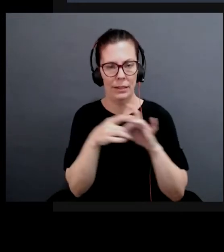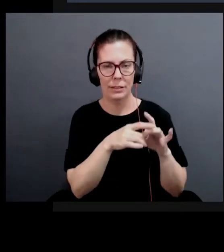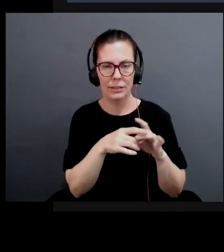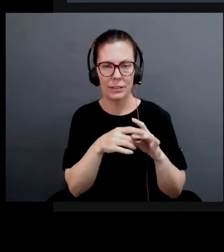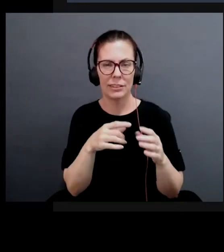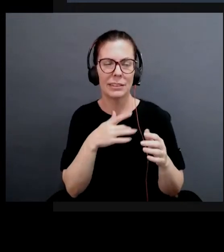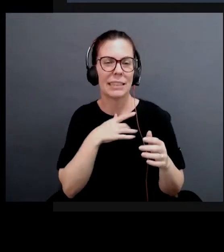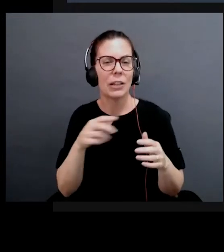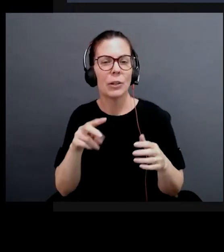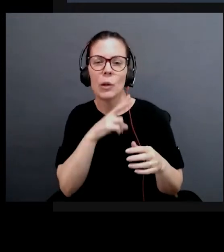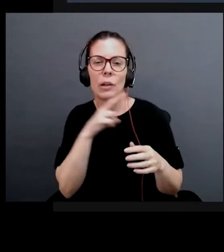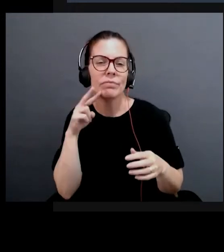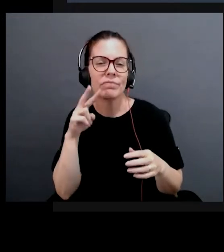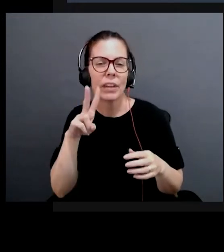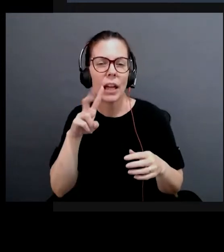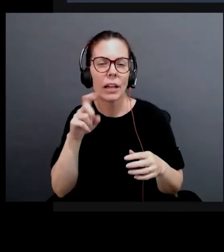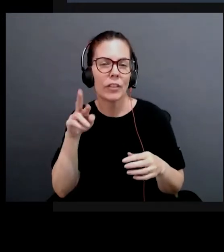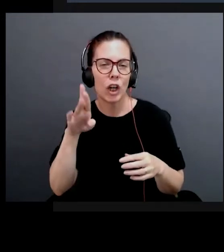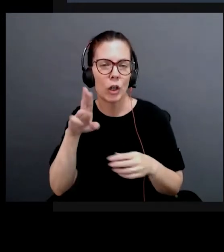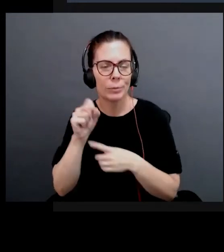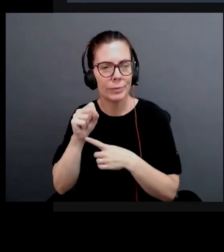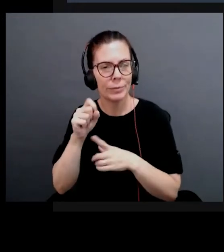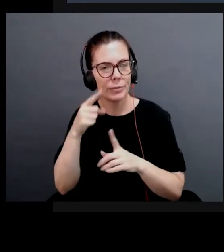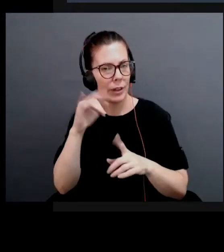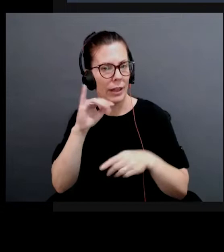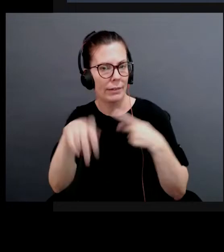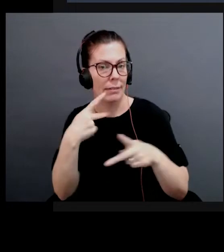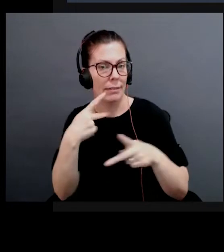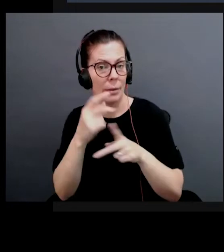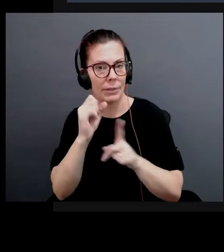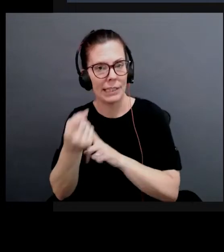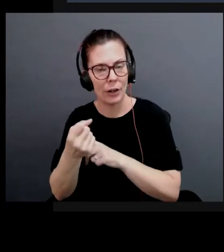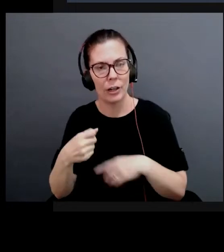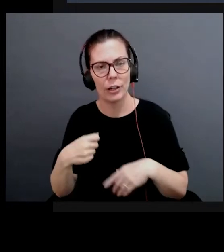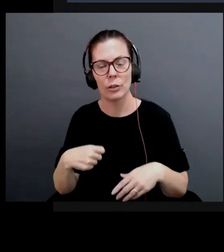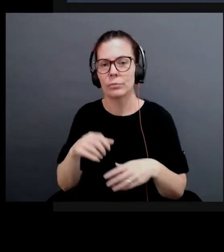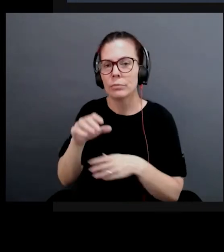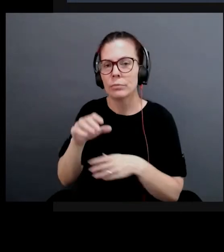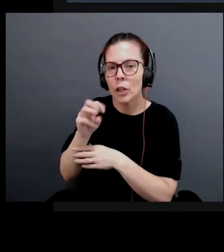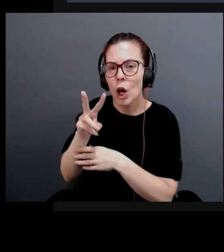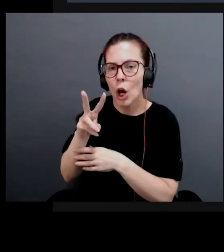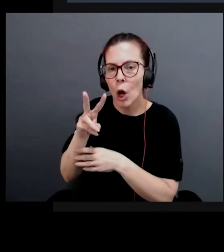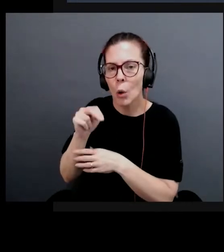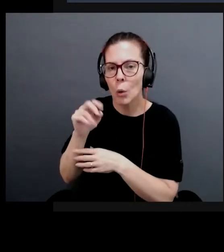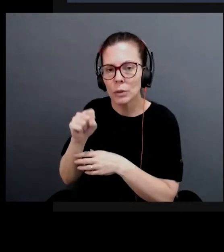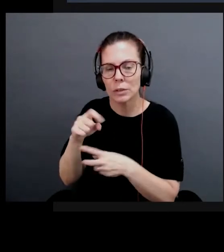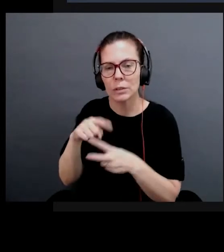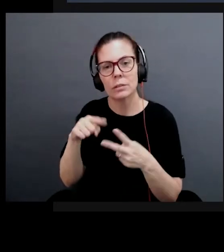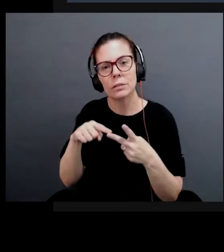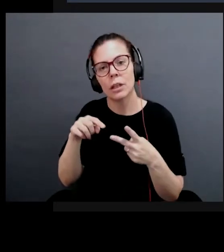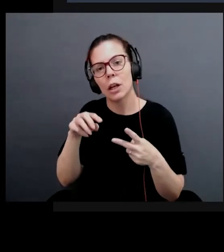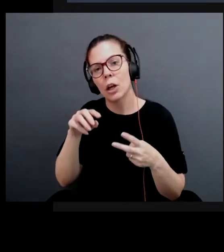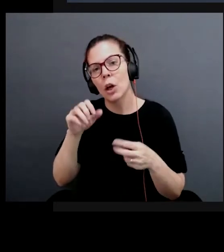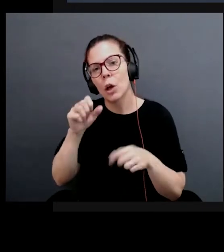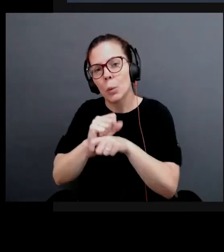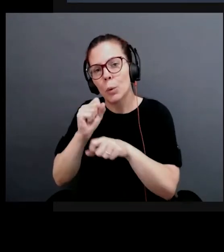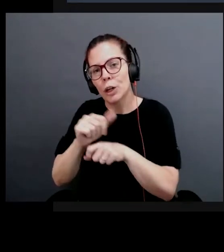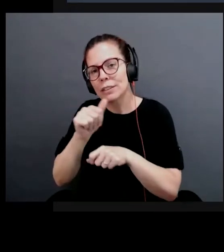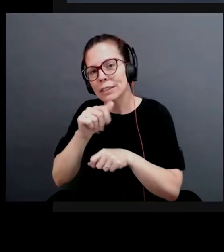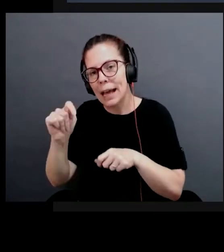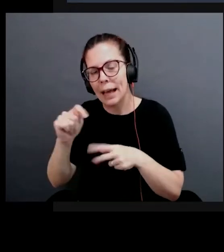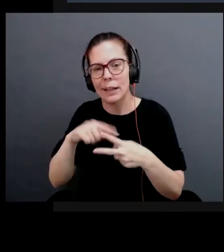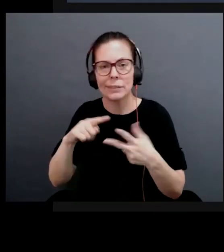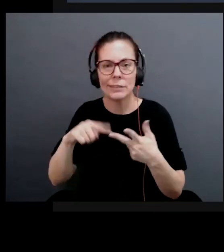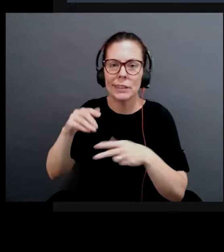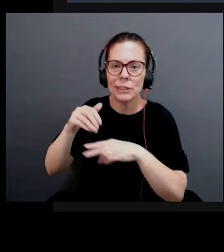verbs in those sorts of scenarios. Owns, works at, shipping address, home phone, things